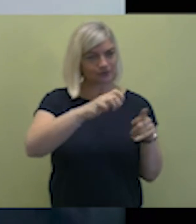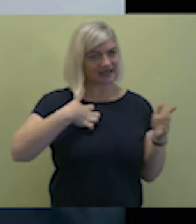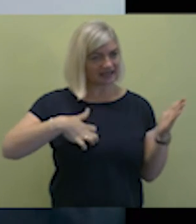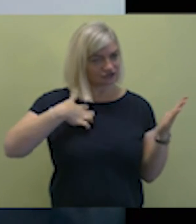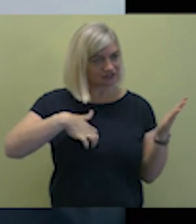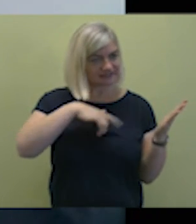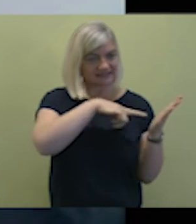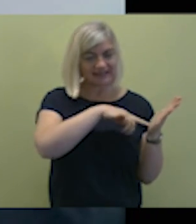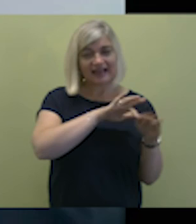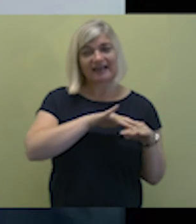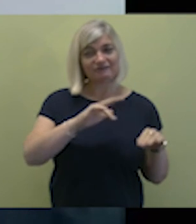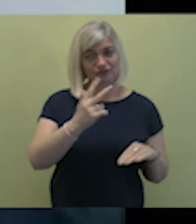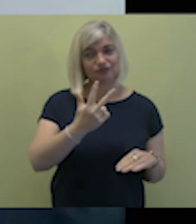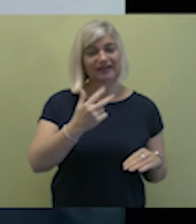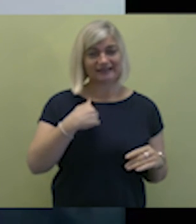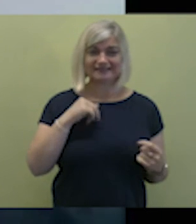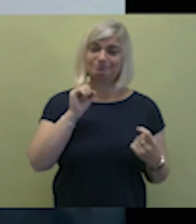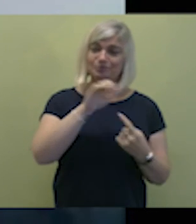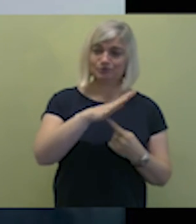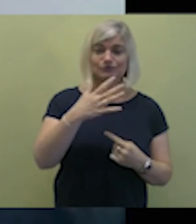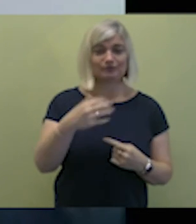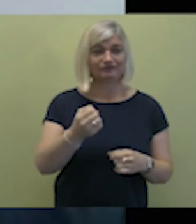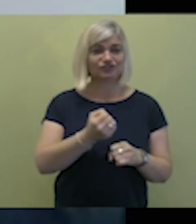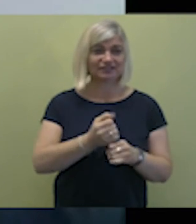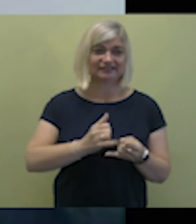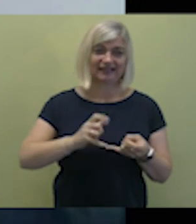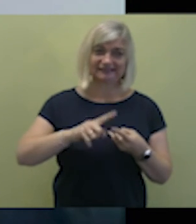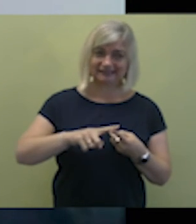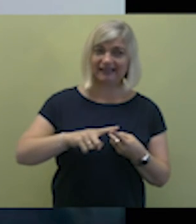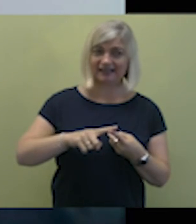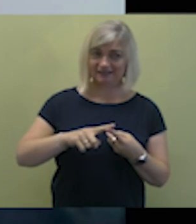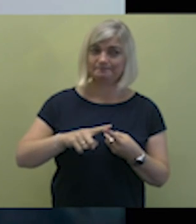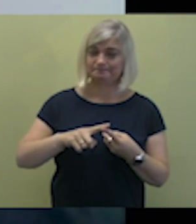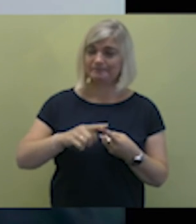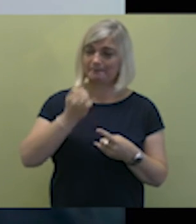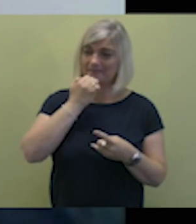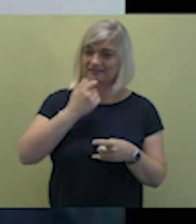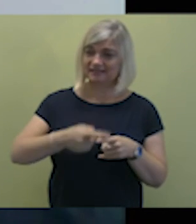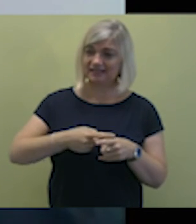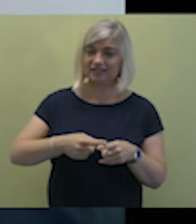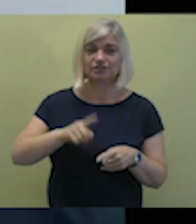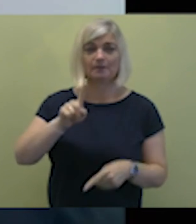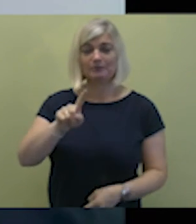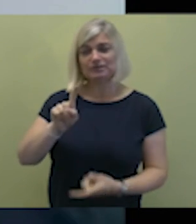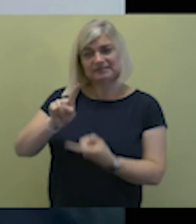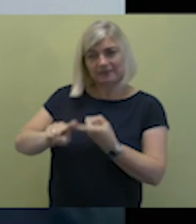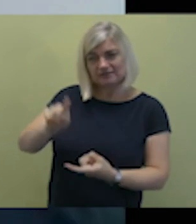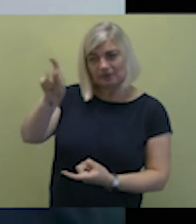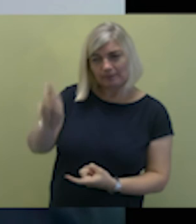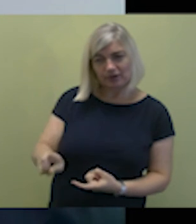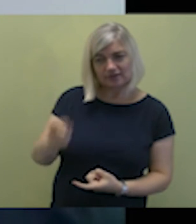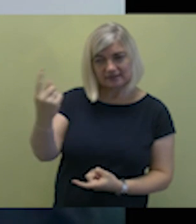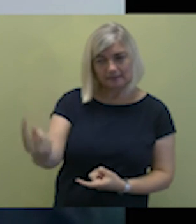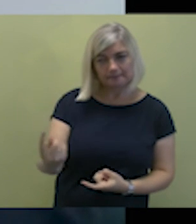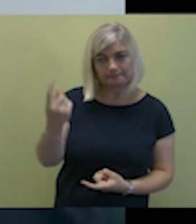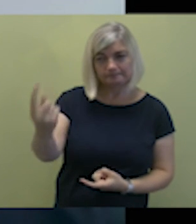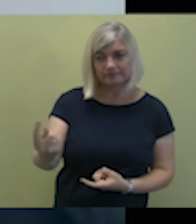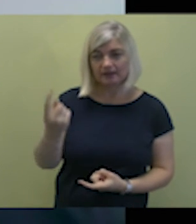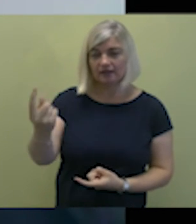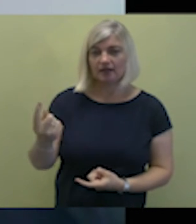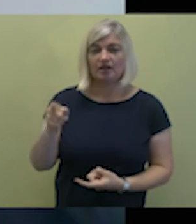level 3 courses. So, you know, we take each person individually and look at their